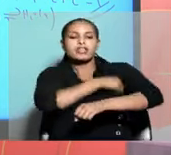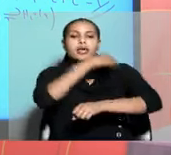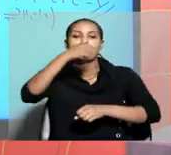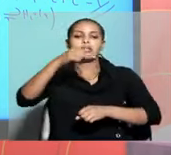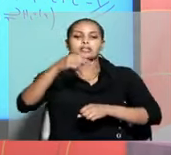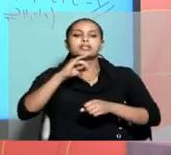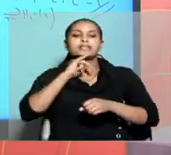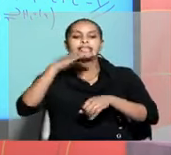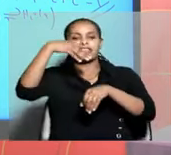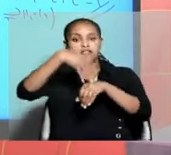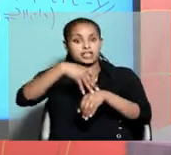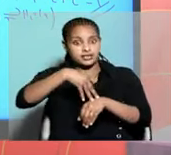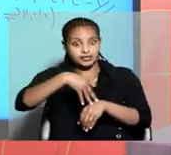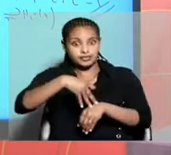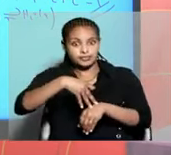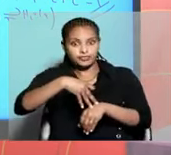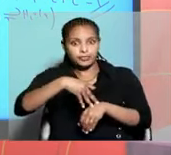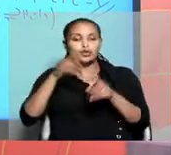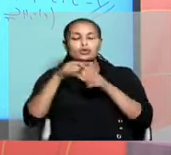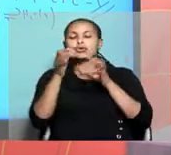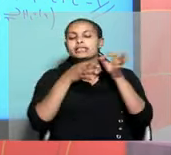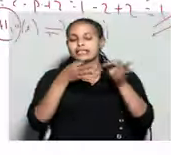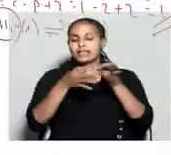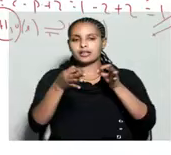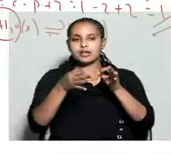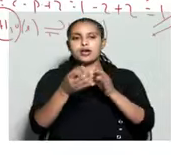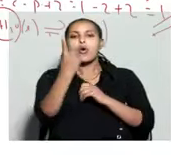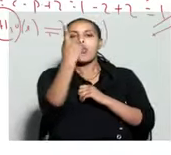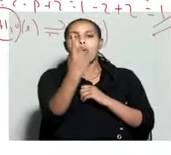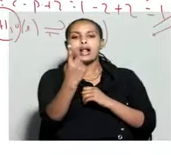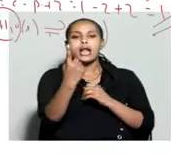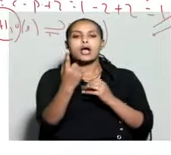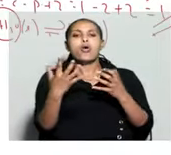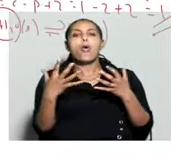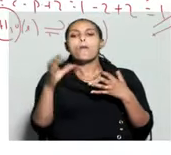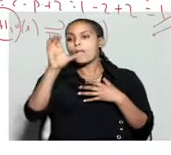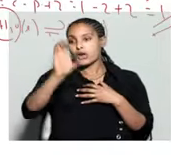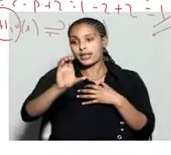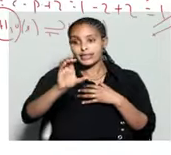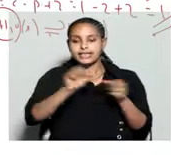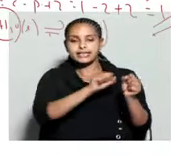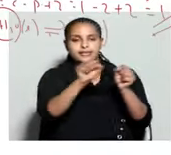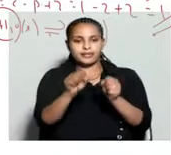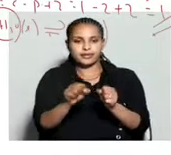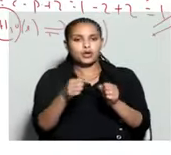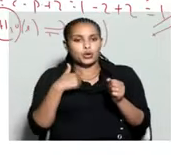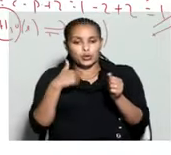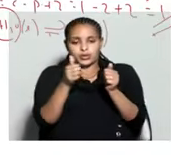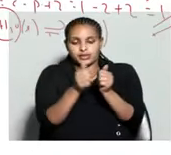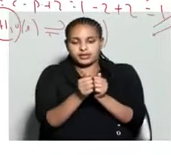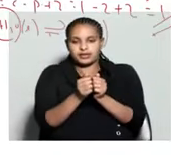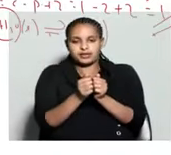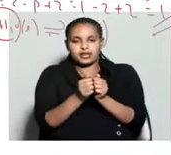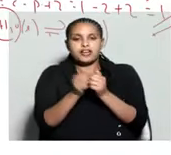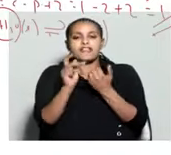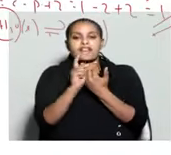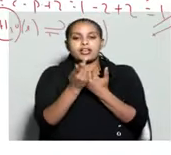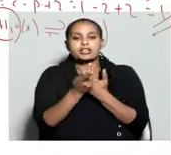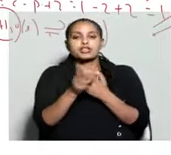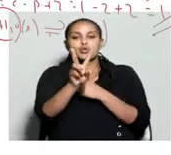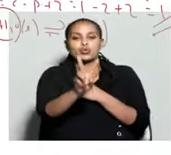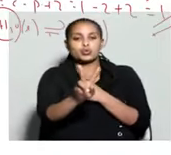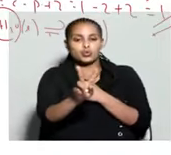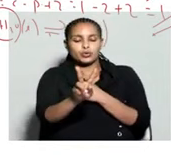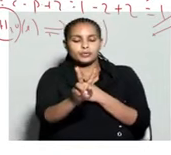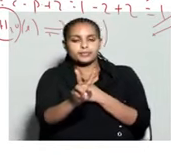temperature is fixed. To describe a one component system with phase